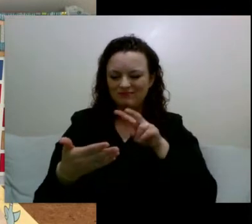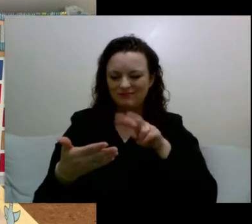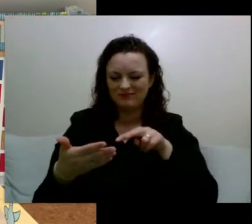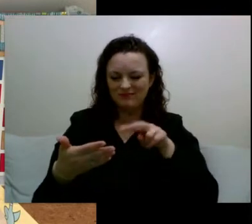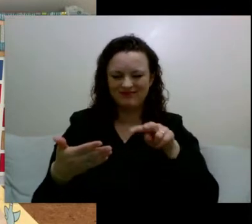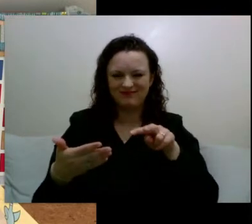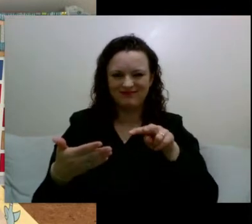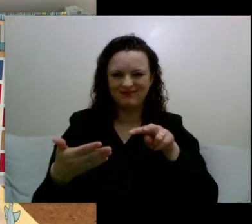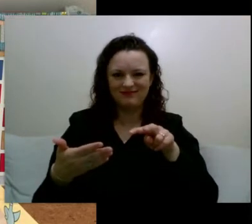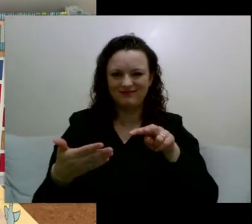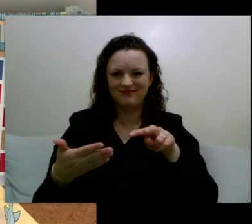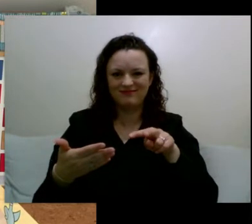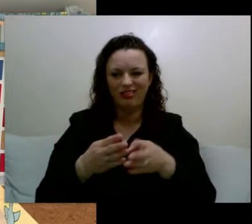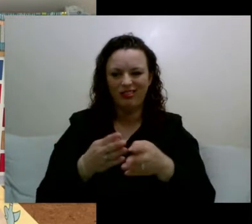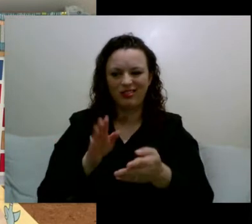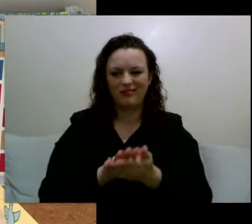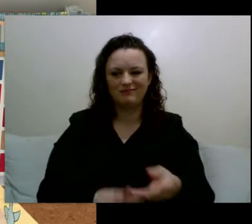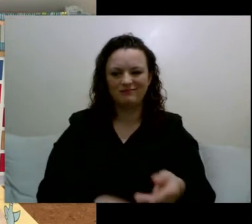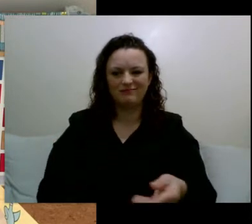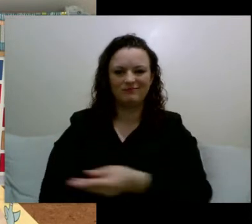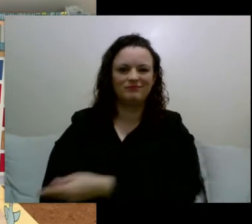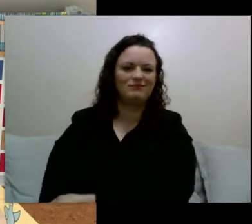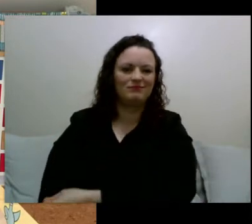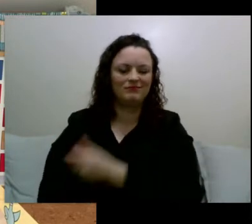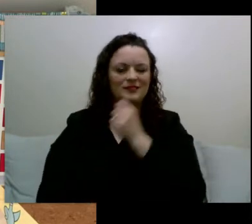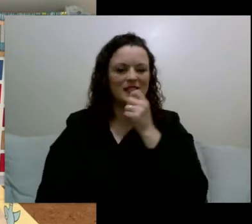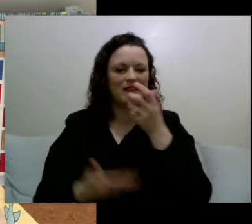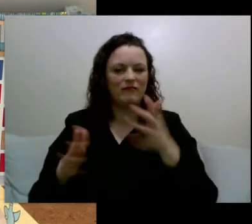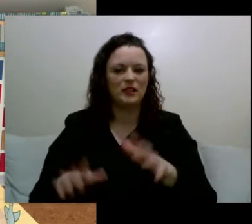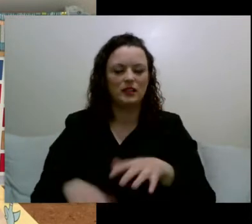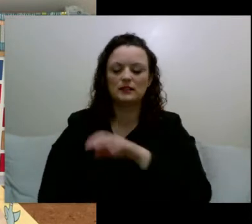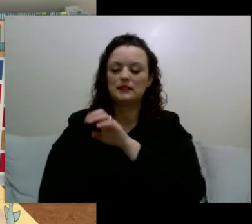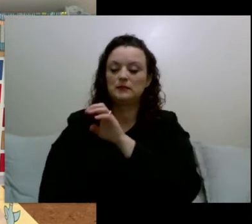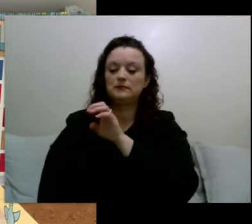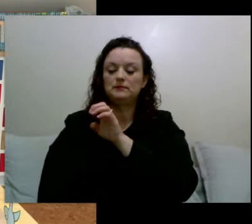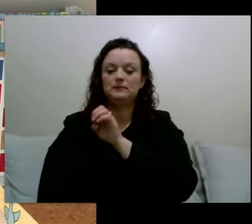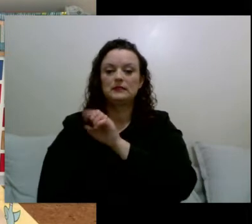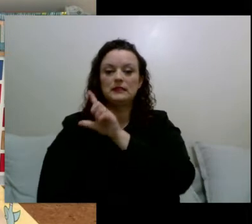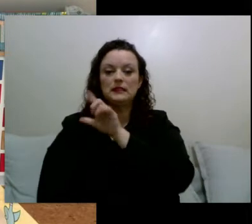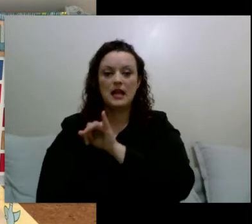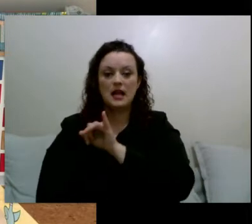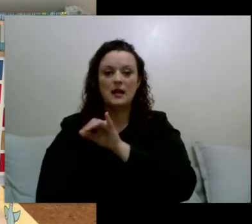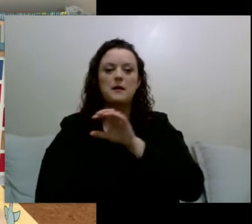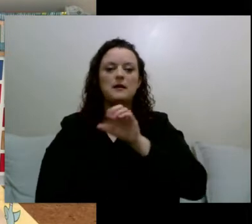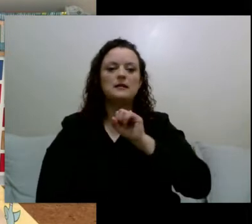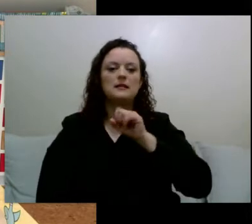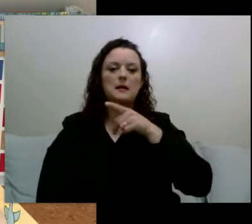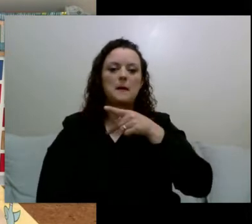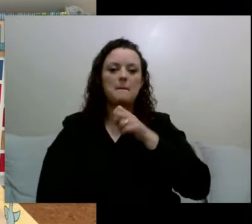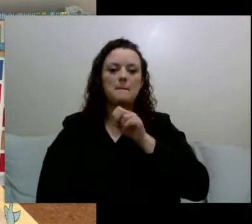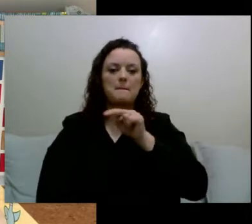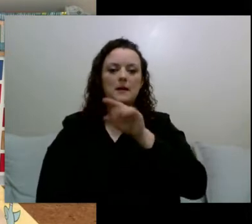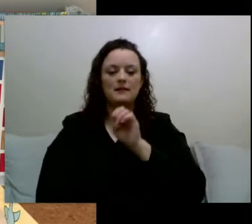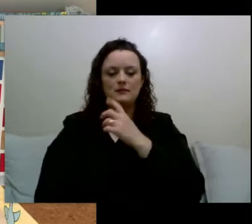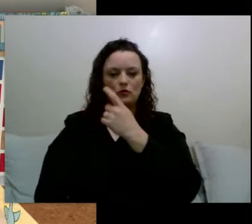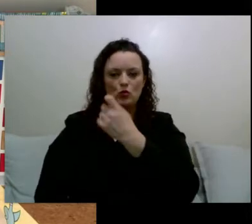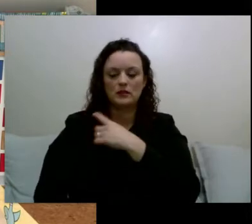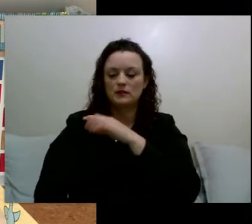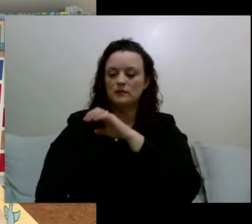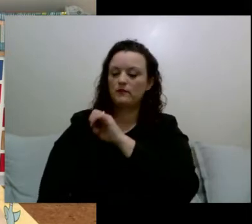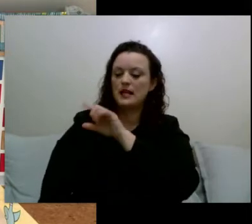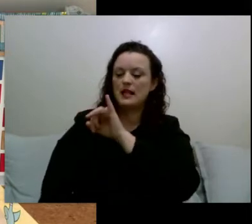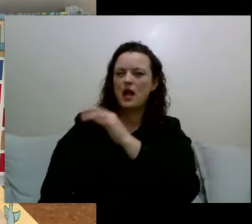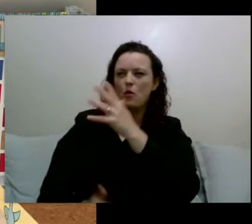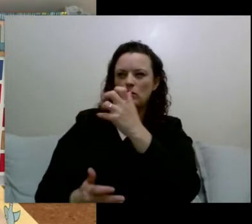and Spence have a question. Eli would like to know if you have a favorite fish.